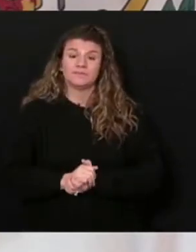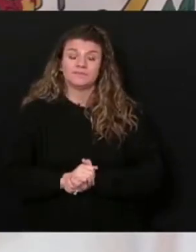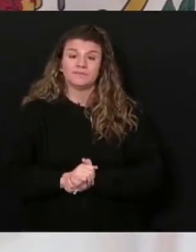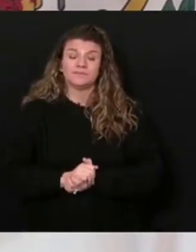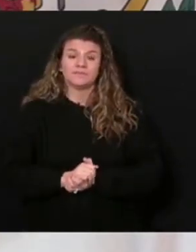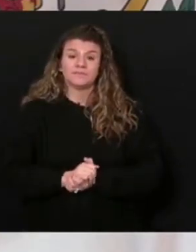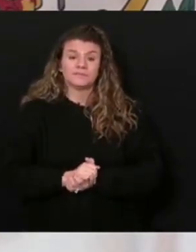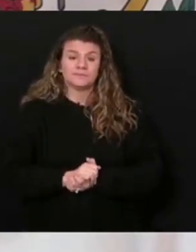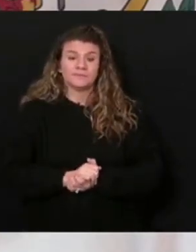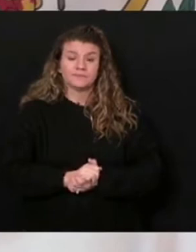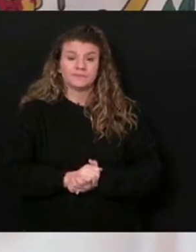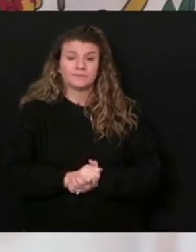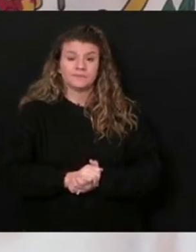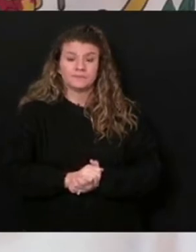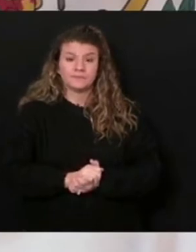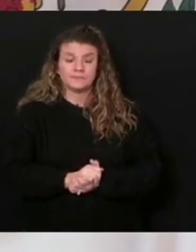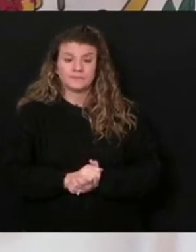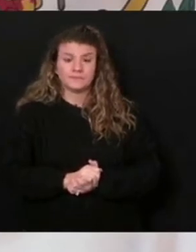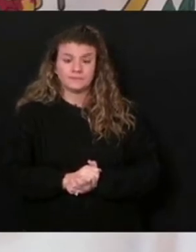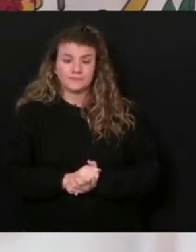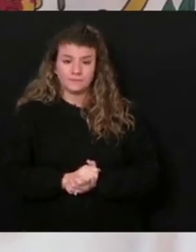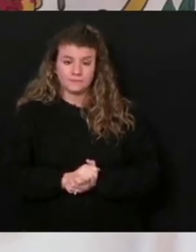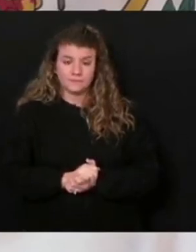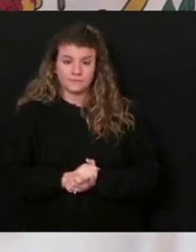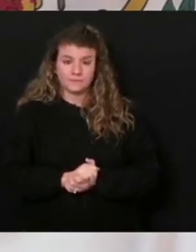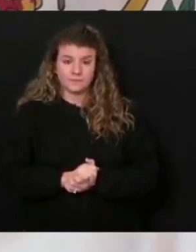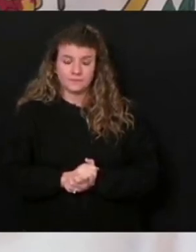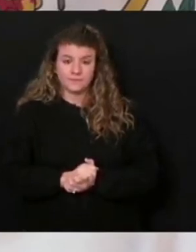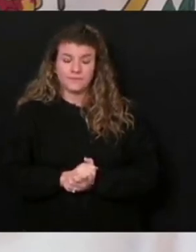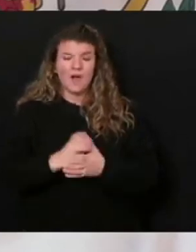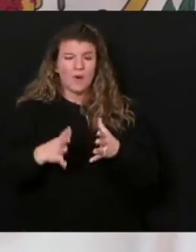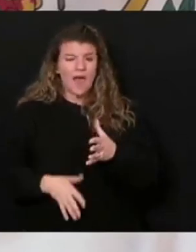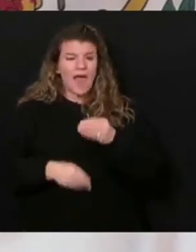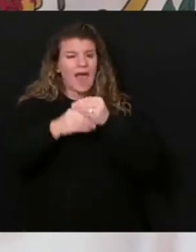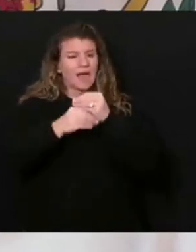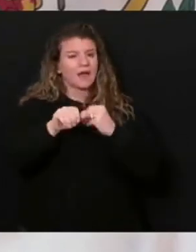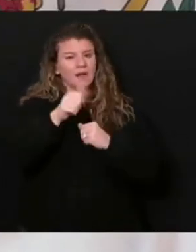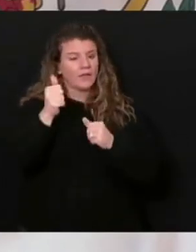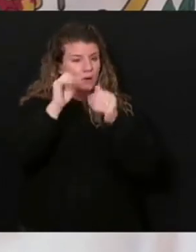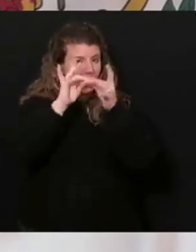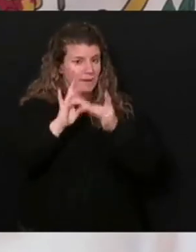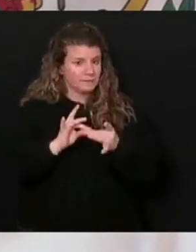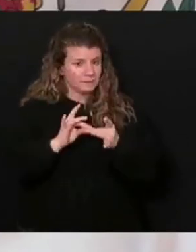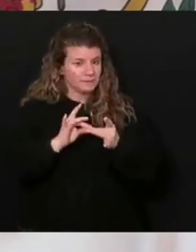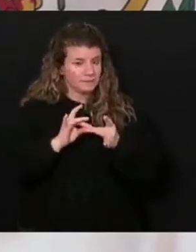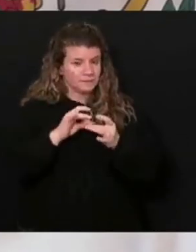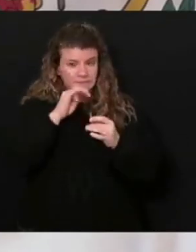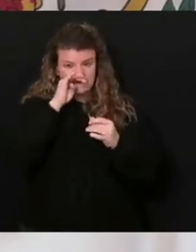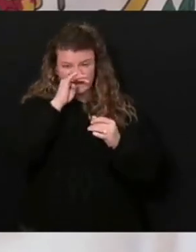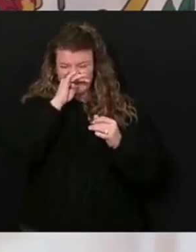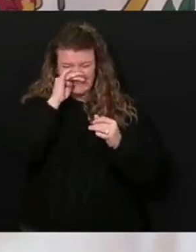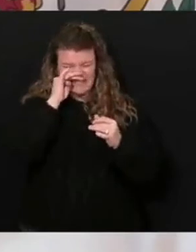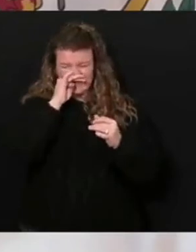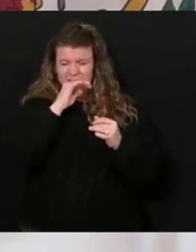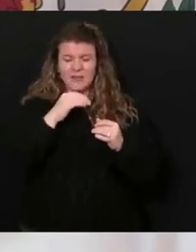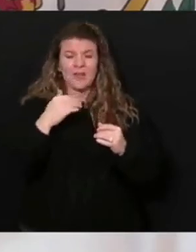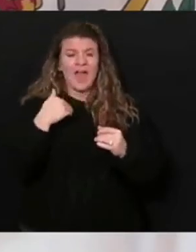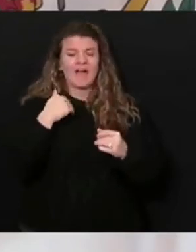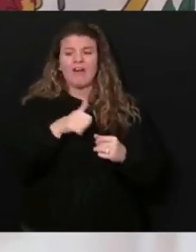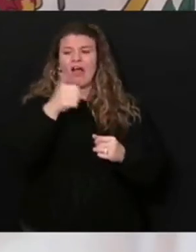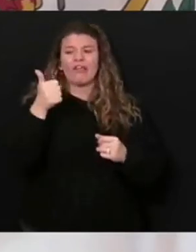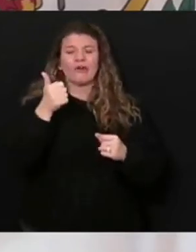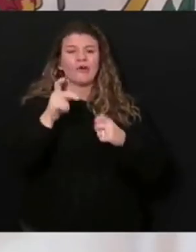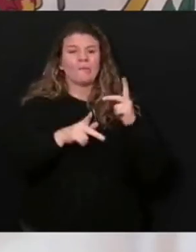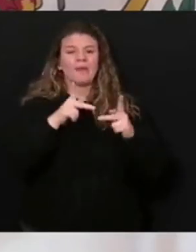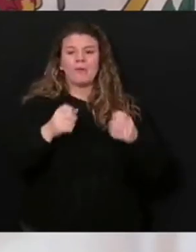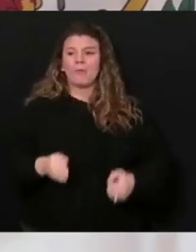let me just say one other thing real quickly, and that's just this. You know, there's been some things brought up, you know,